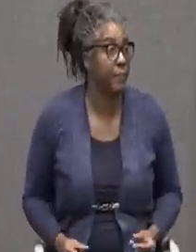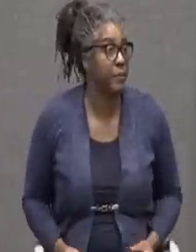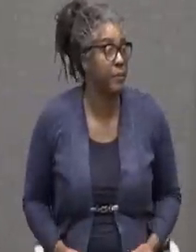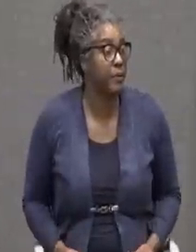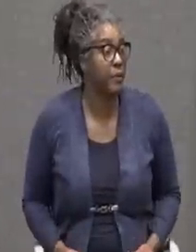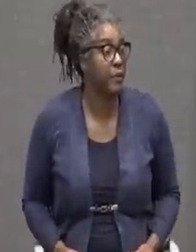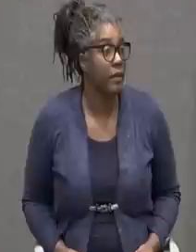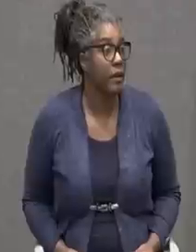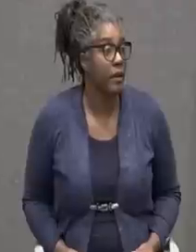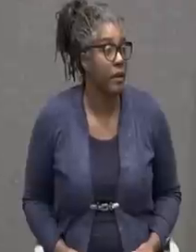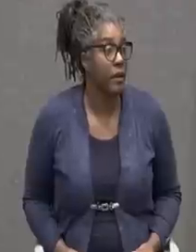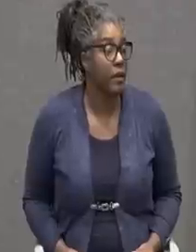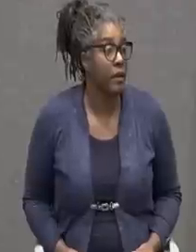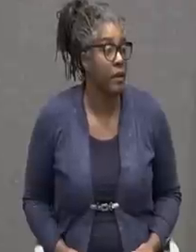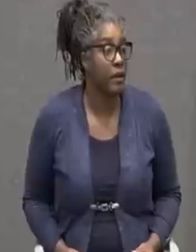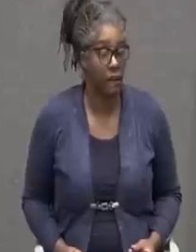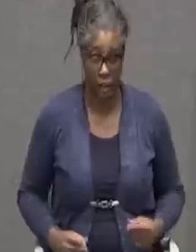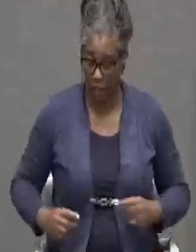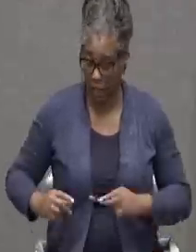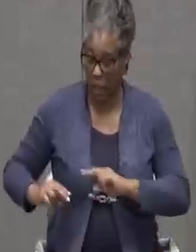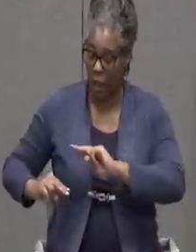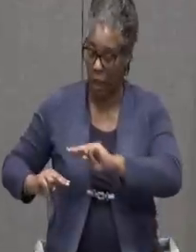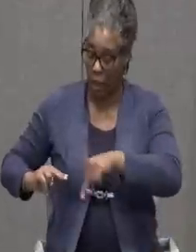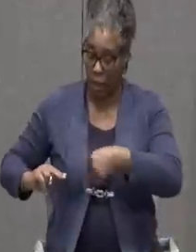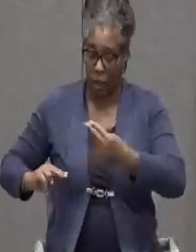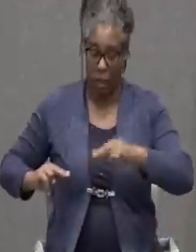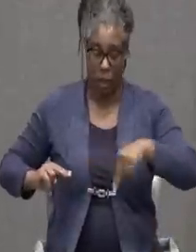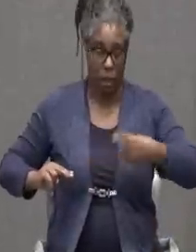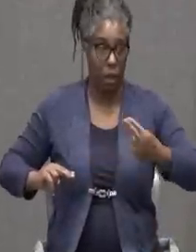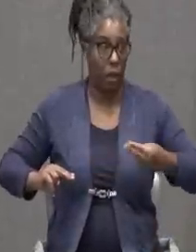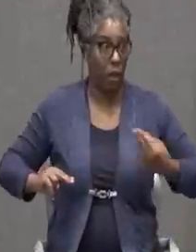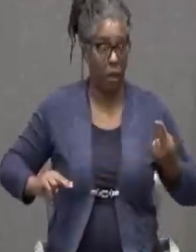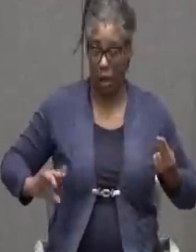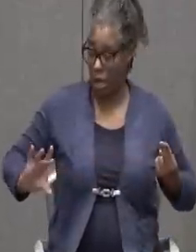then I'm gonna make my swirl and I'm gonna put one